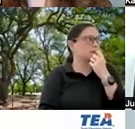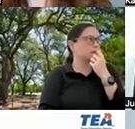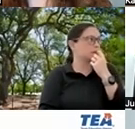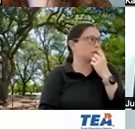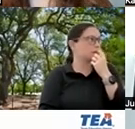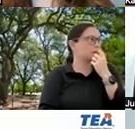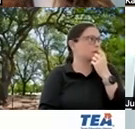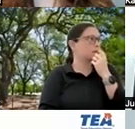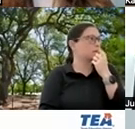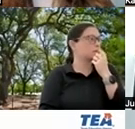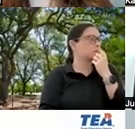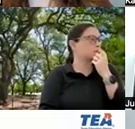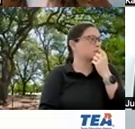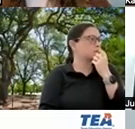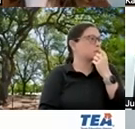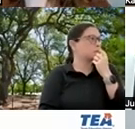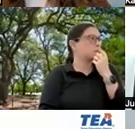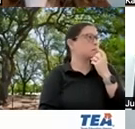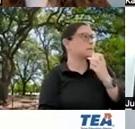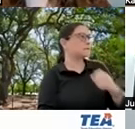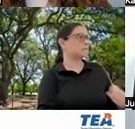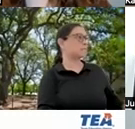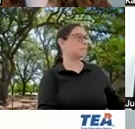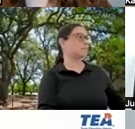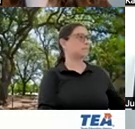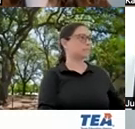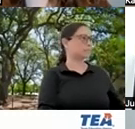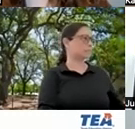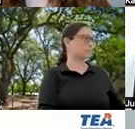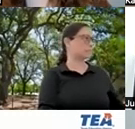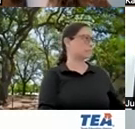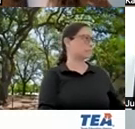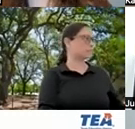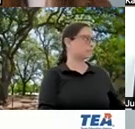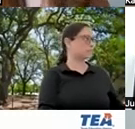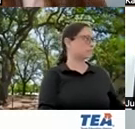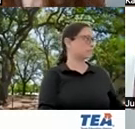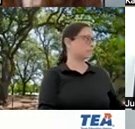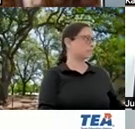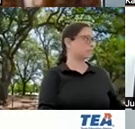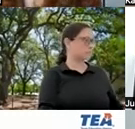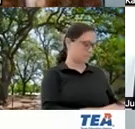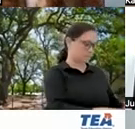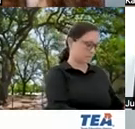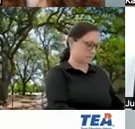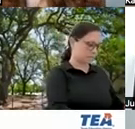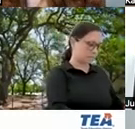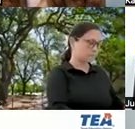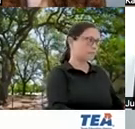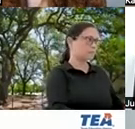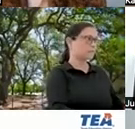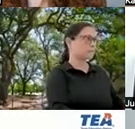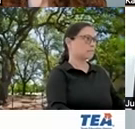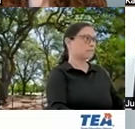address basic needs. Group two, we're going to talk about, you guys are going to talk about high quality services. I'm going to